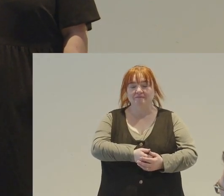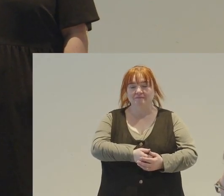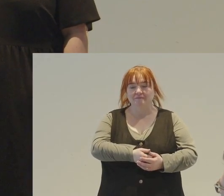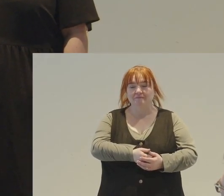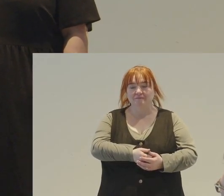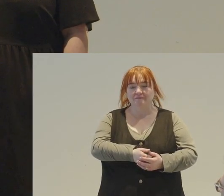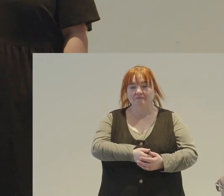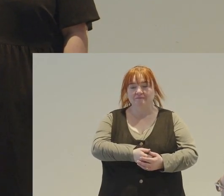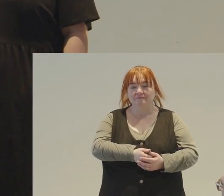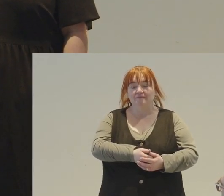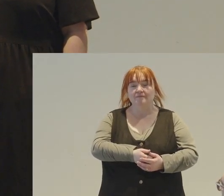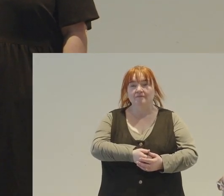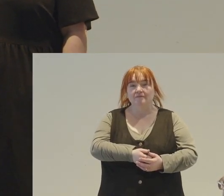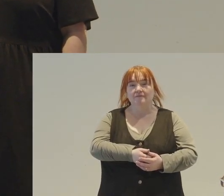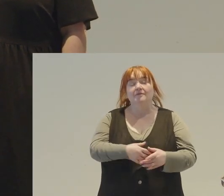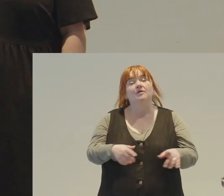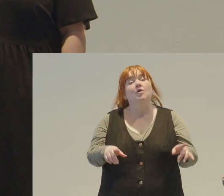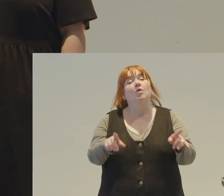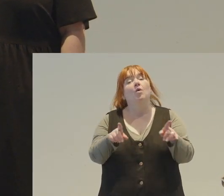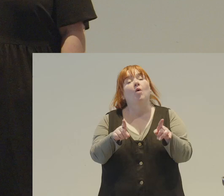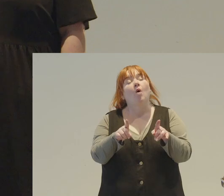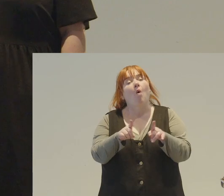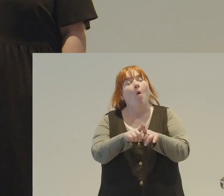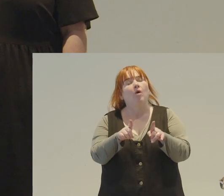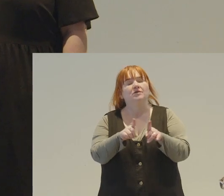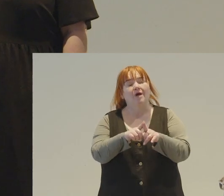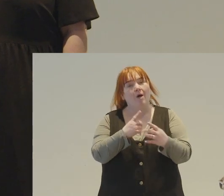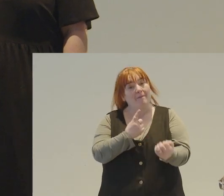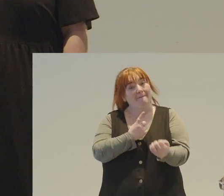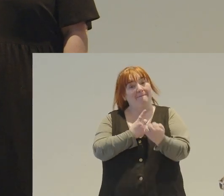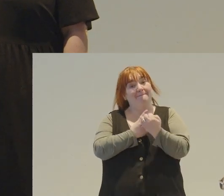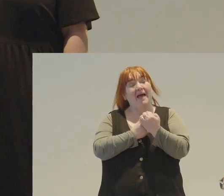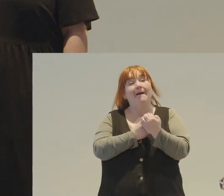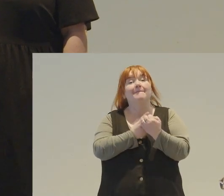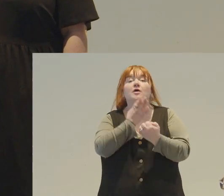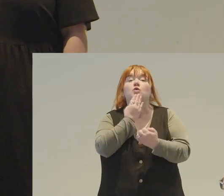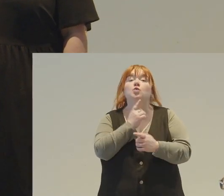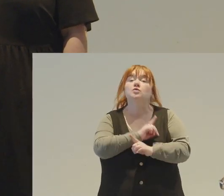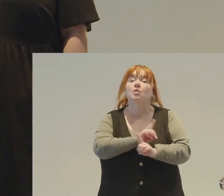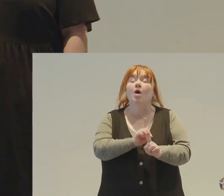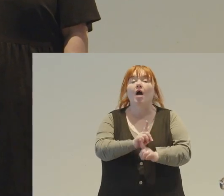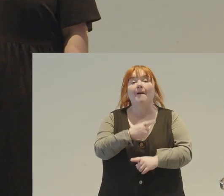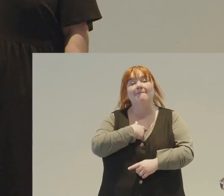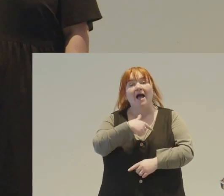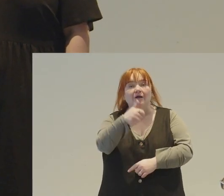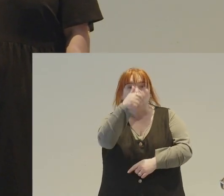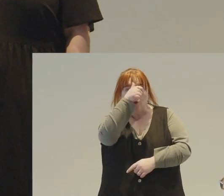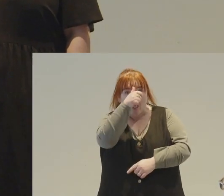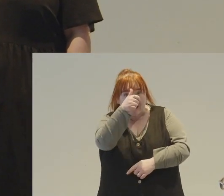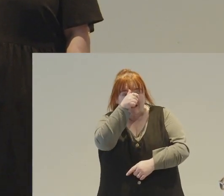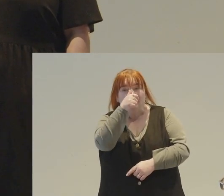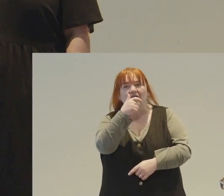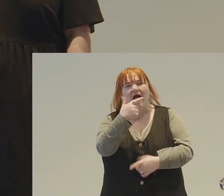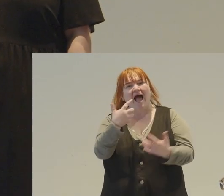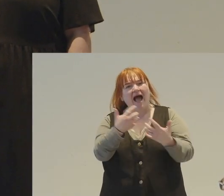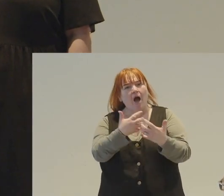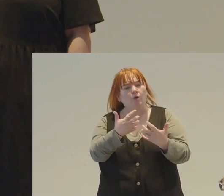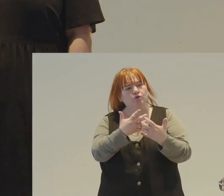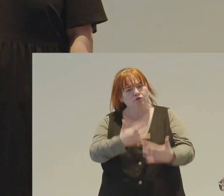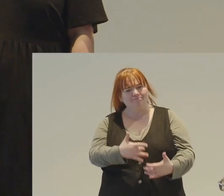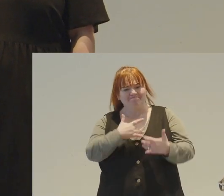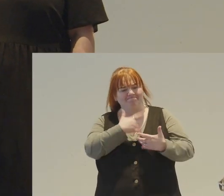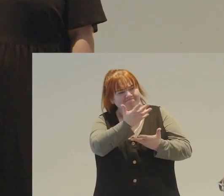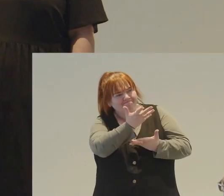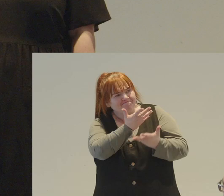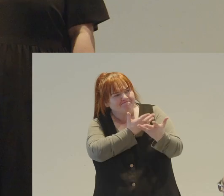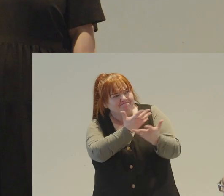it made me use my knowledge to talk to people, to talk to leaders, and to